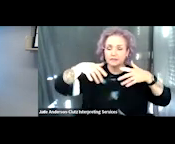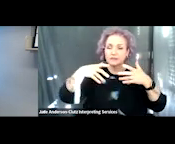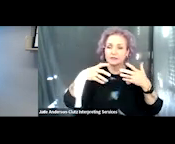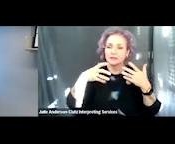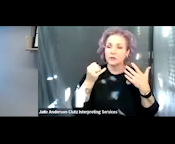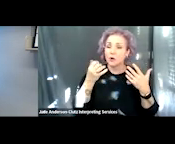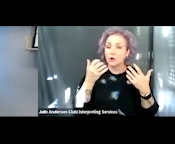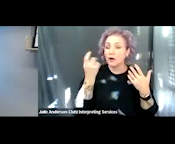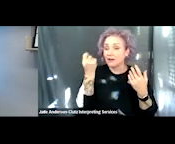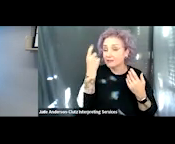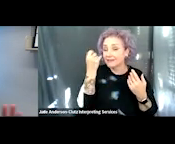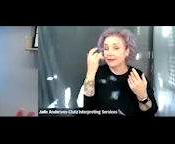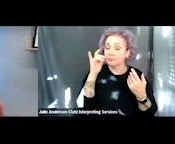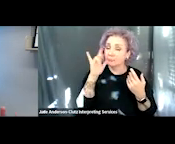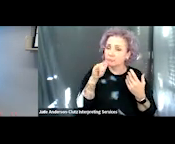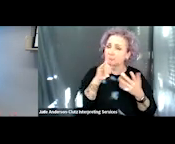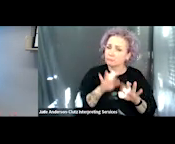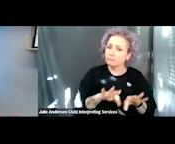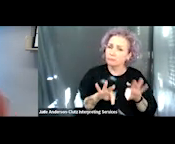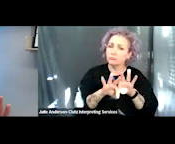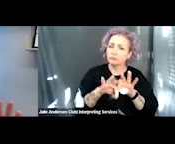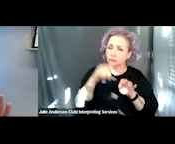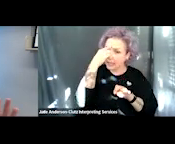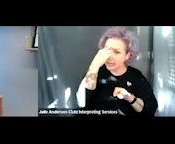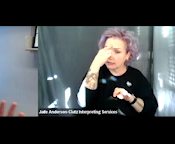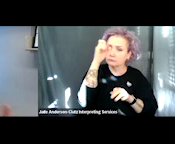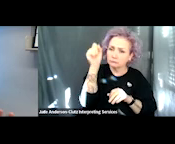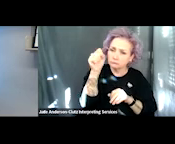at the same time, right? So it's in context of